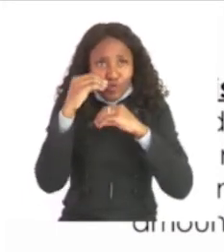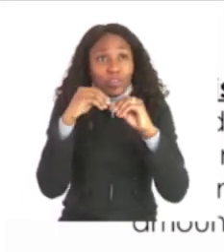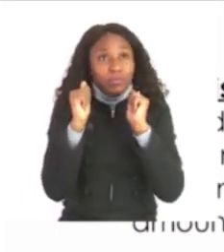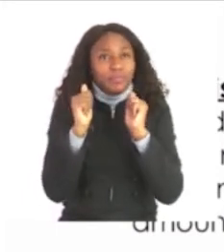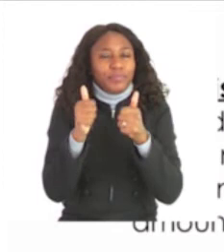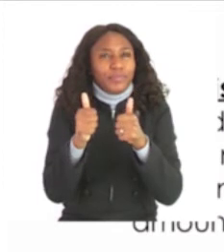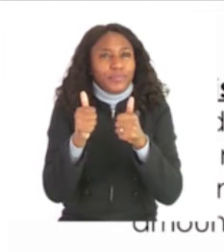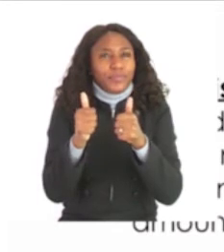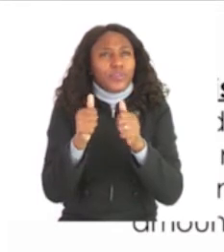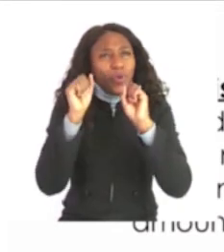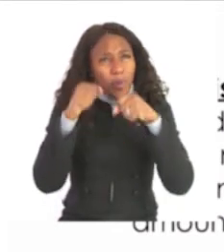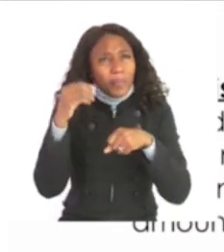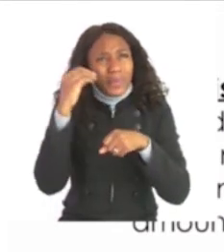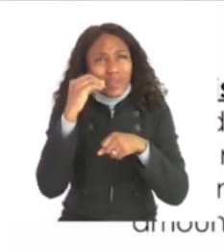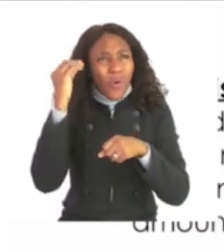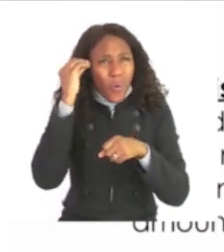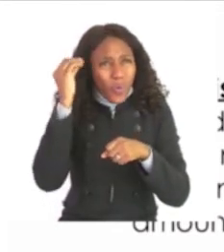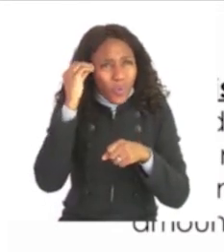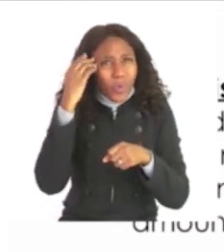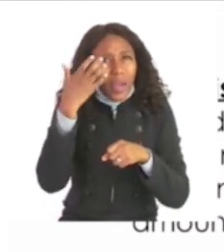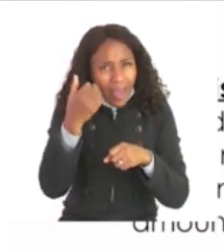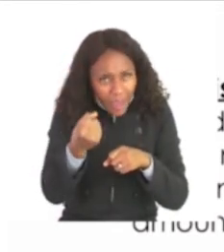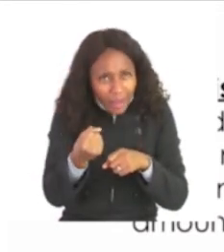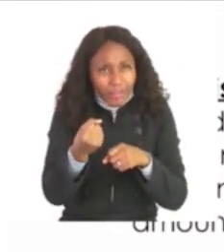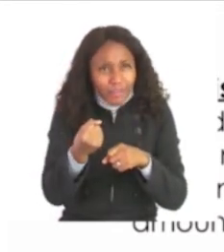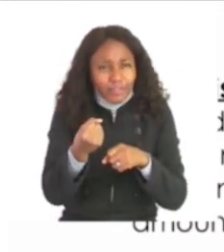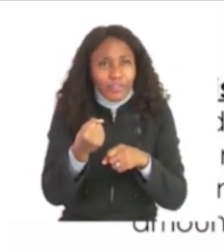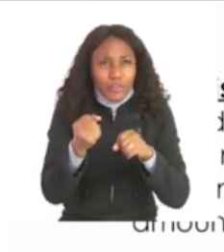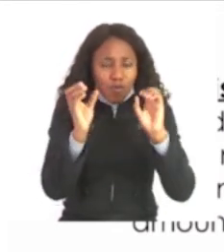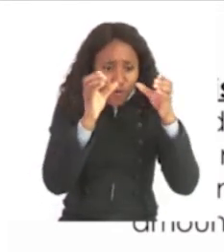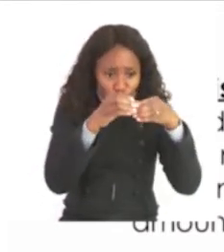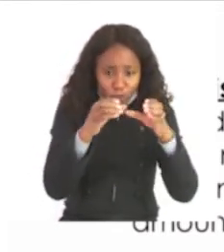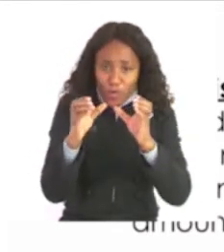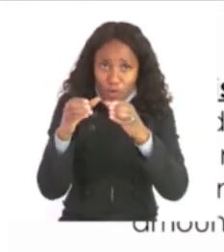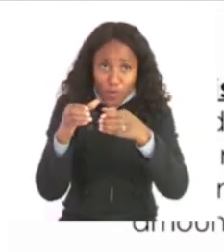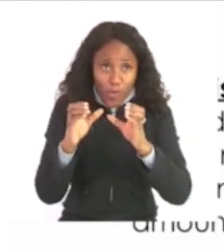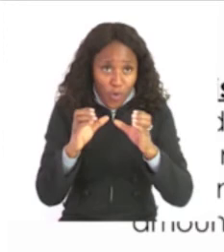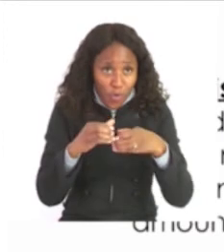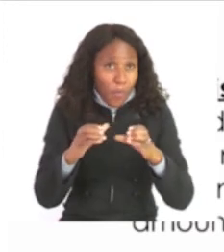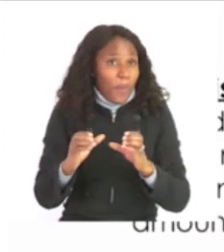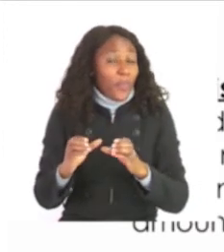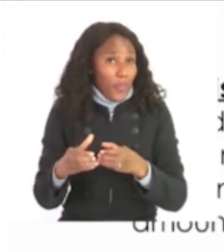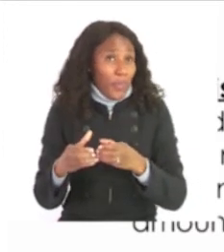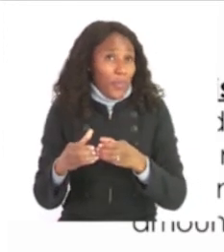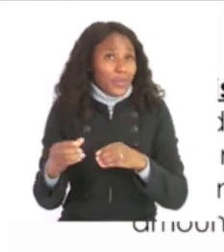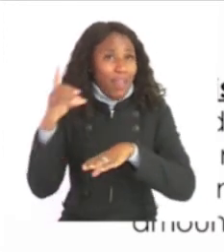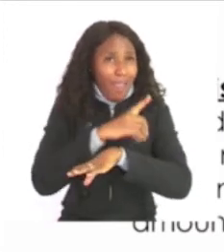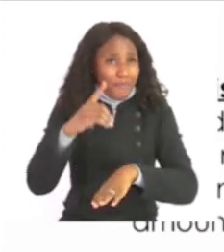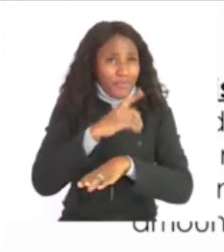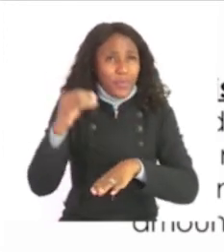that the food that you eat needs to be balanced, because that is the food that we eat every